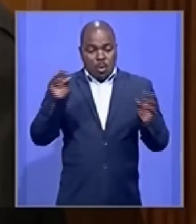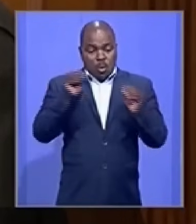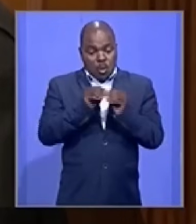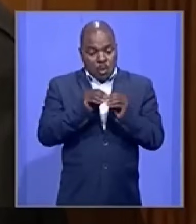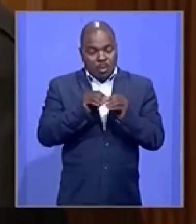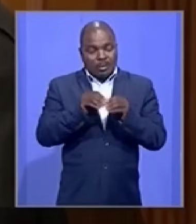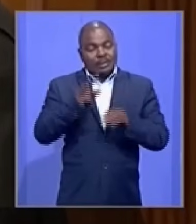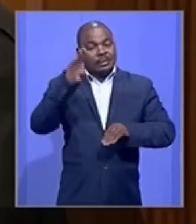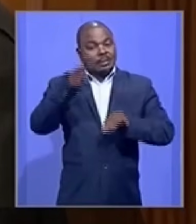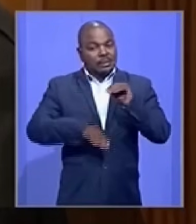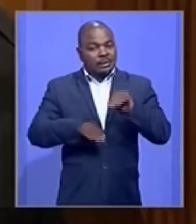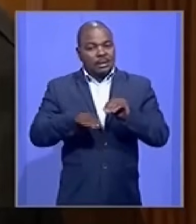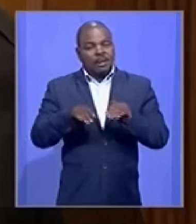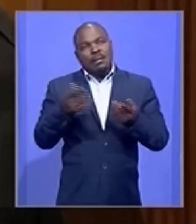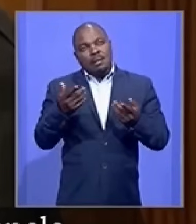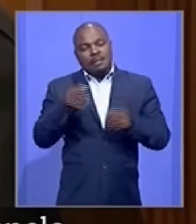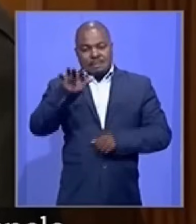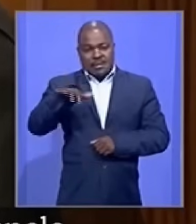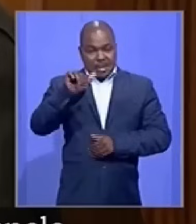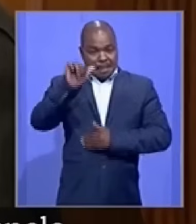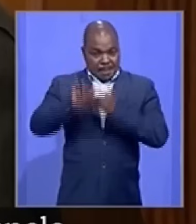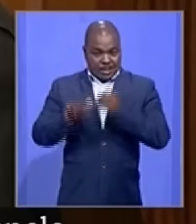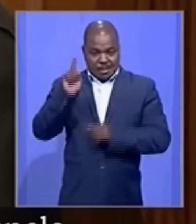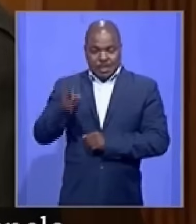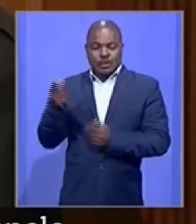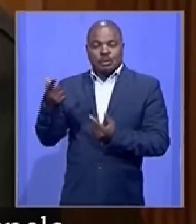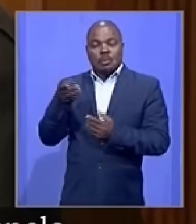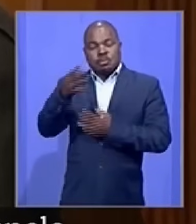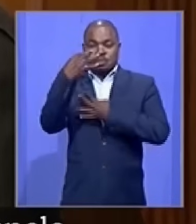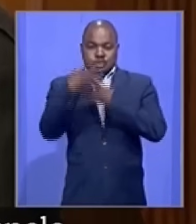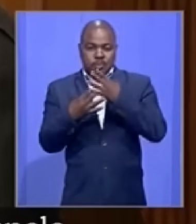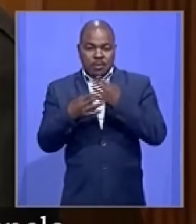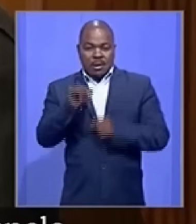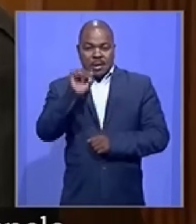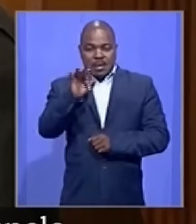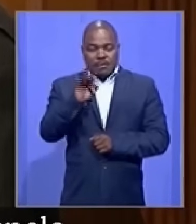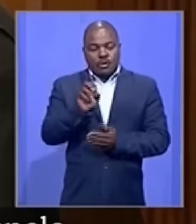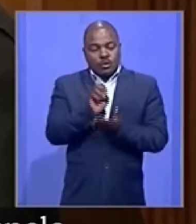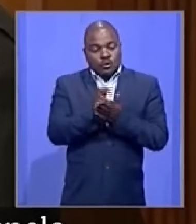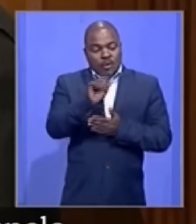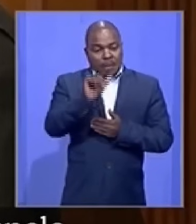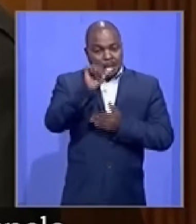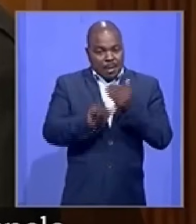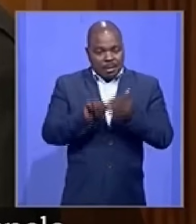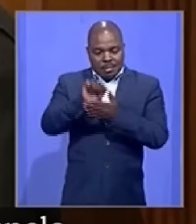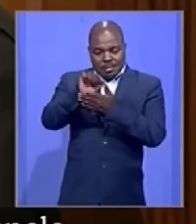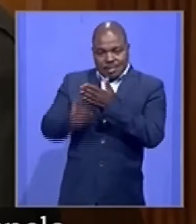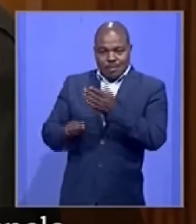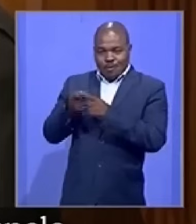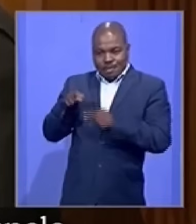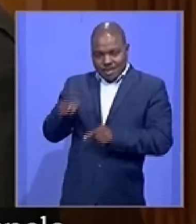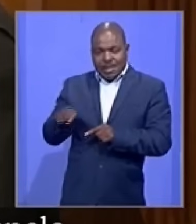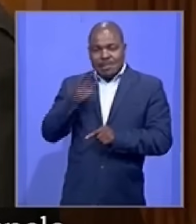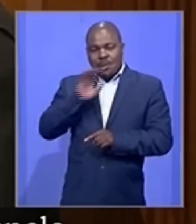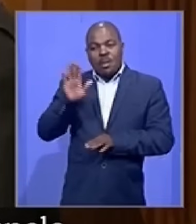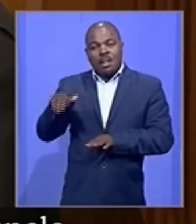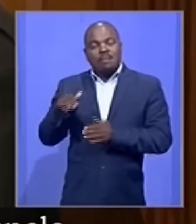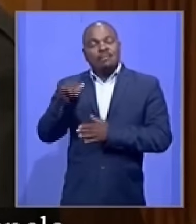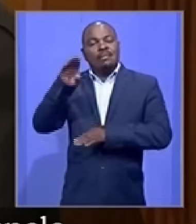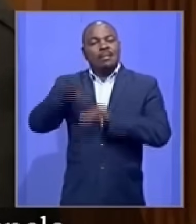applicant was to serve was 15 months. If the 12 months remission was deducted from this sentence, it would leave a sentence